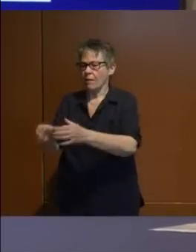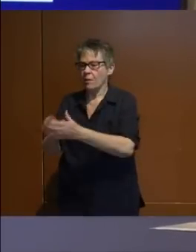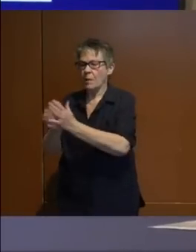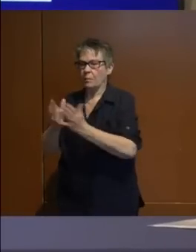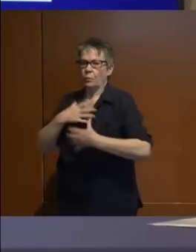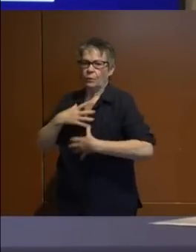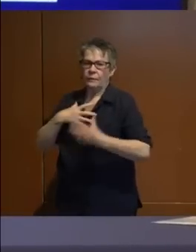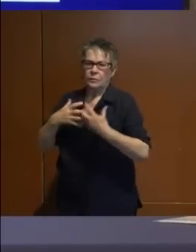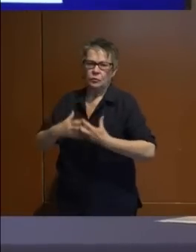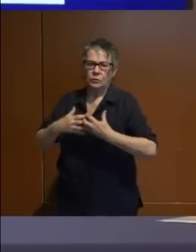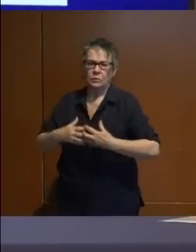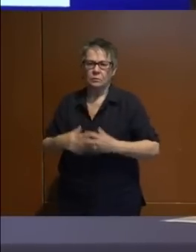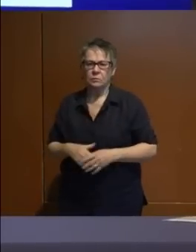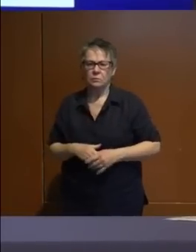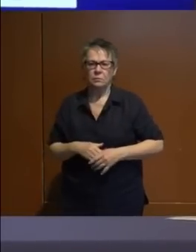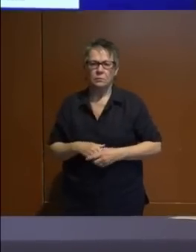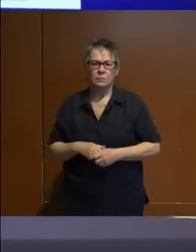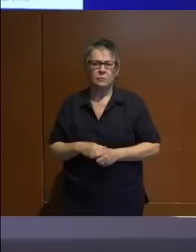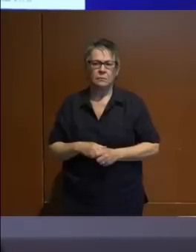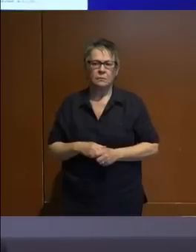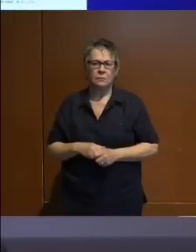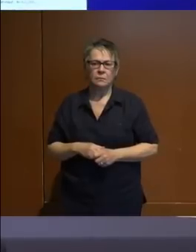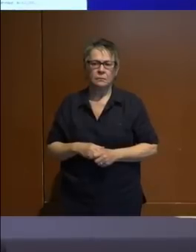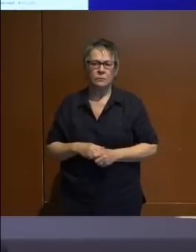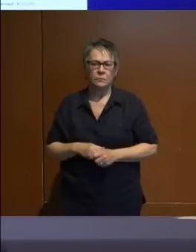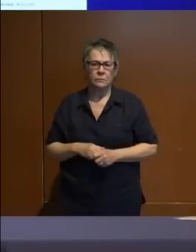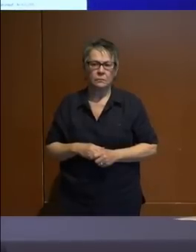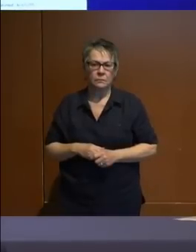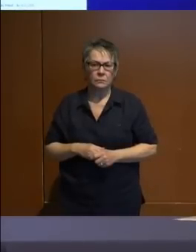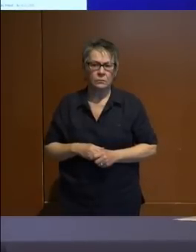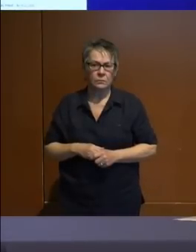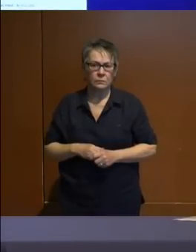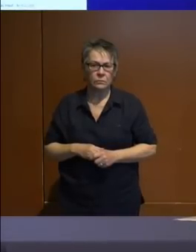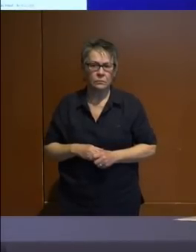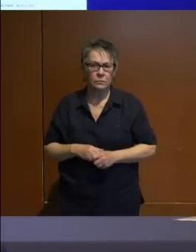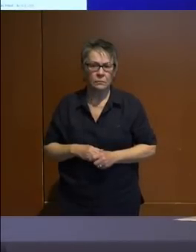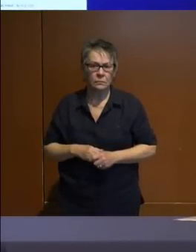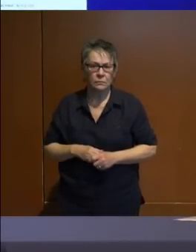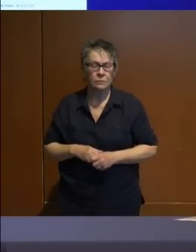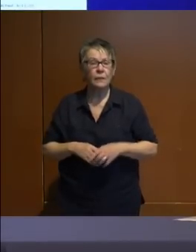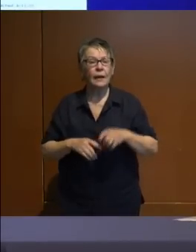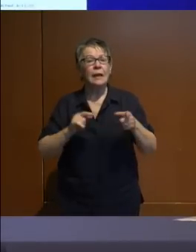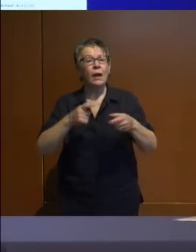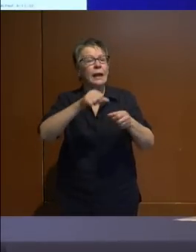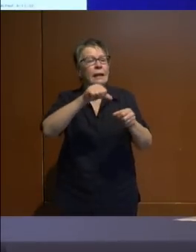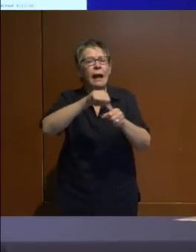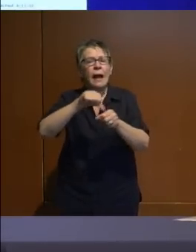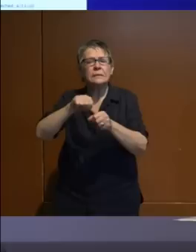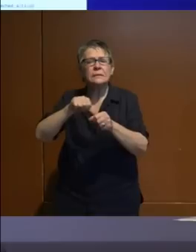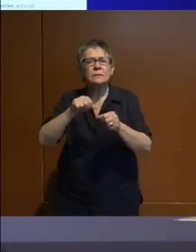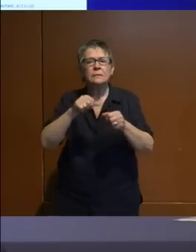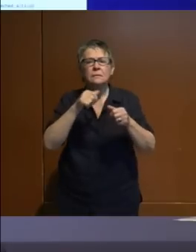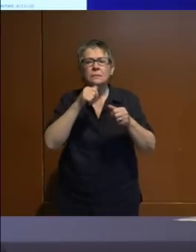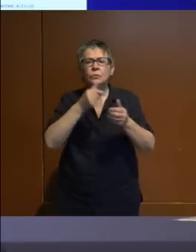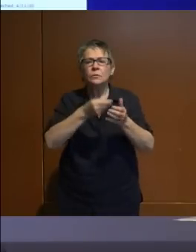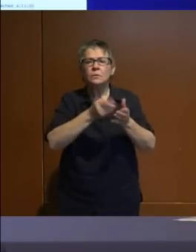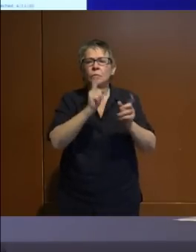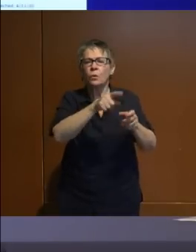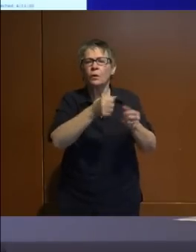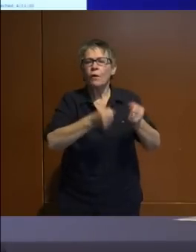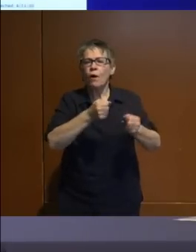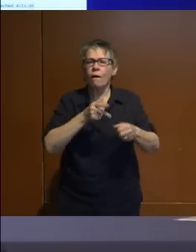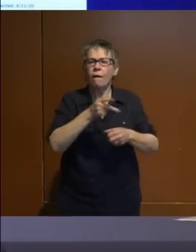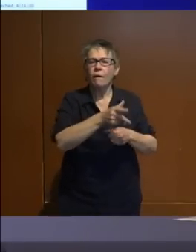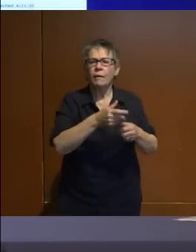distancing recommendations, temporarily allowing people to pump their own gas? And also in the field hospitals, when you